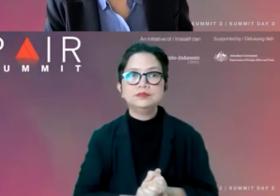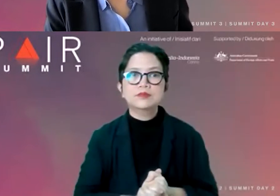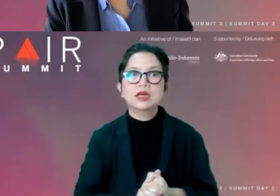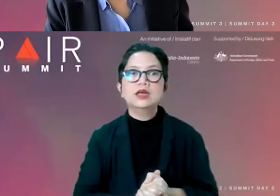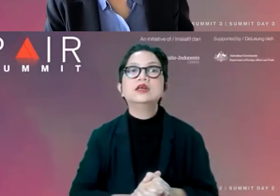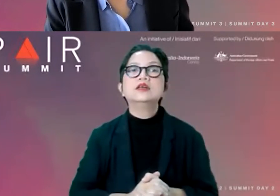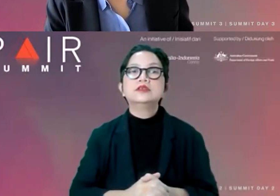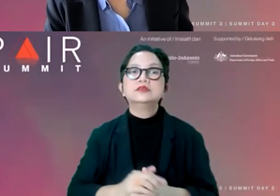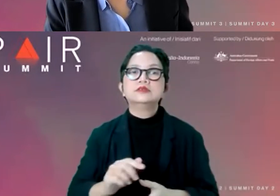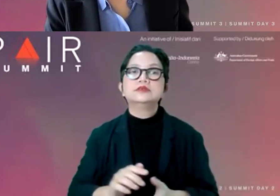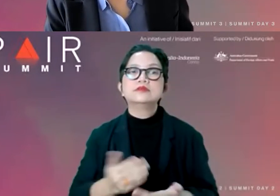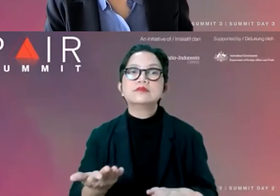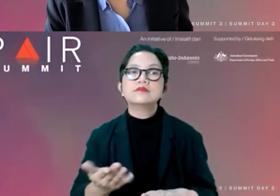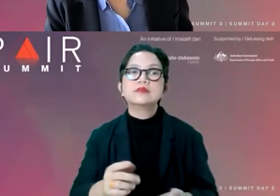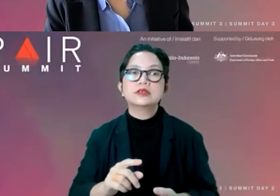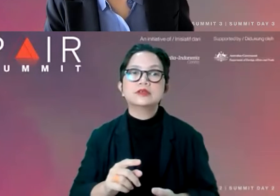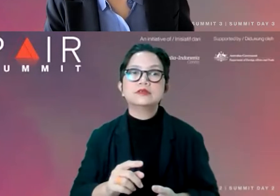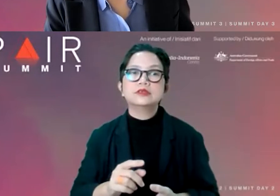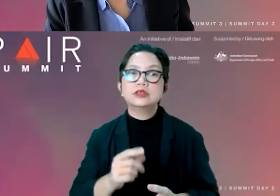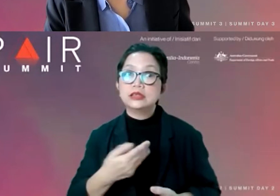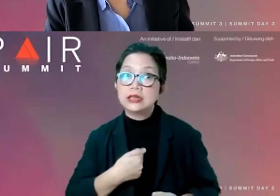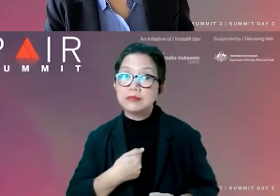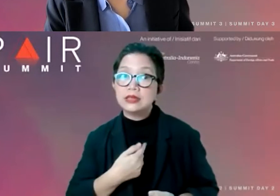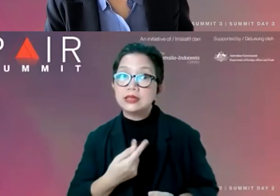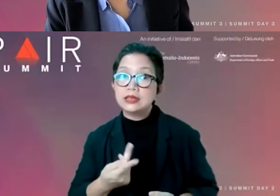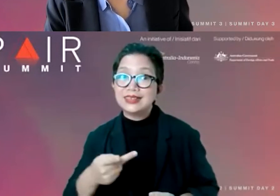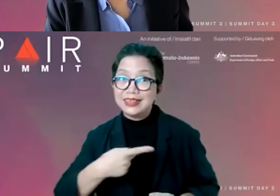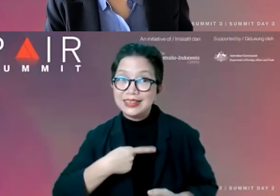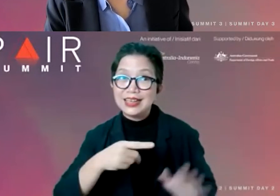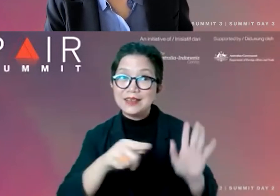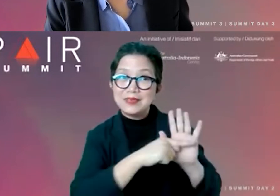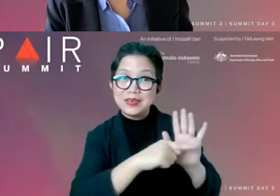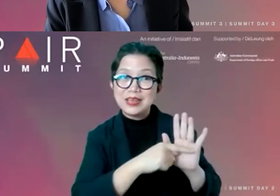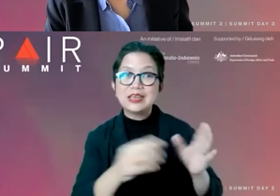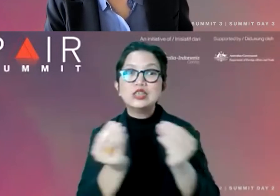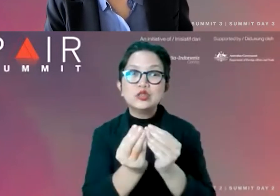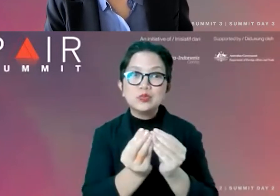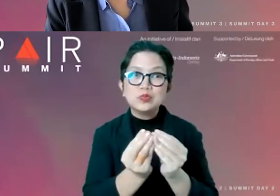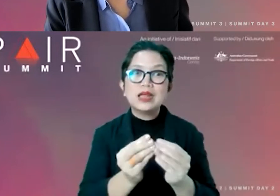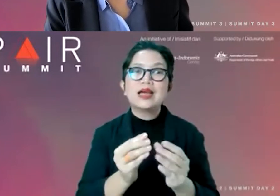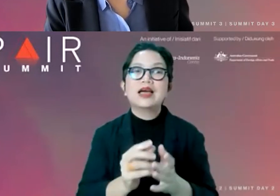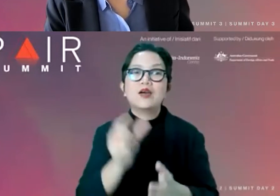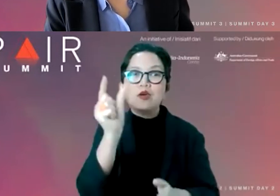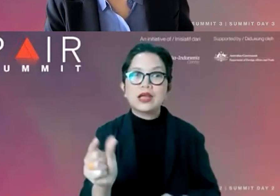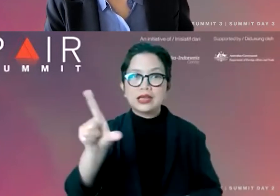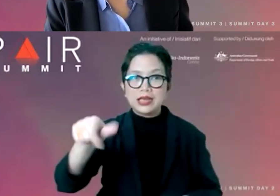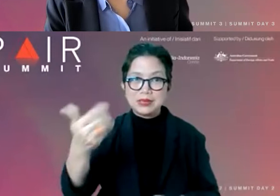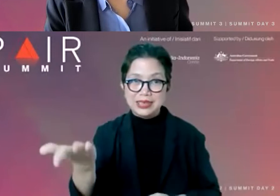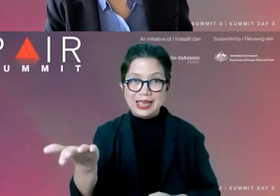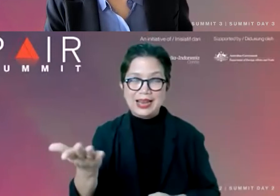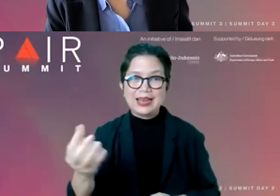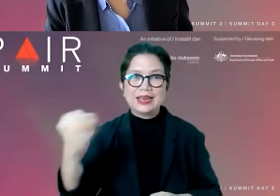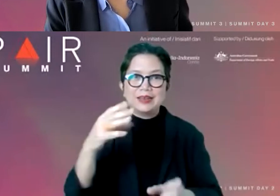exchange, we really minimize the number of deaths in this example. And so we have 162